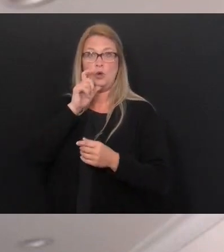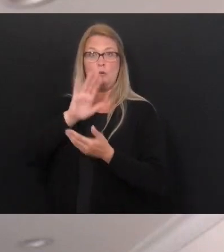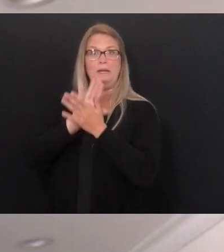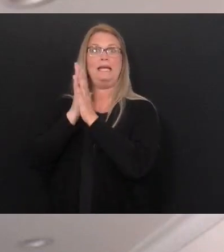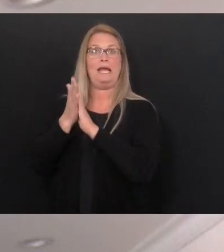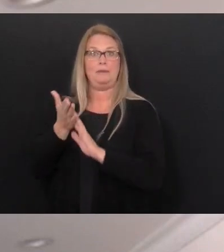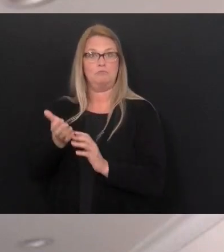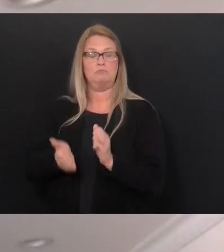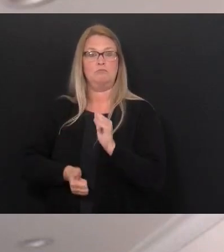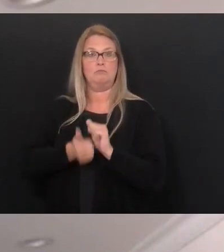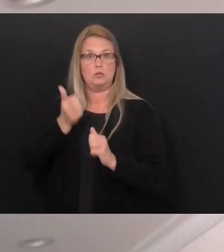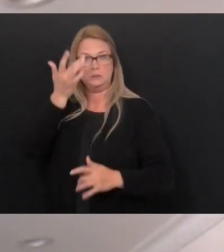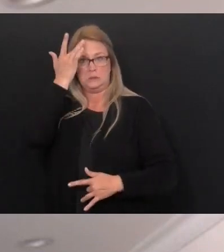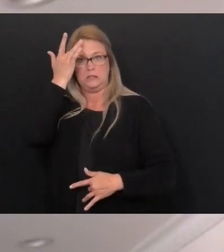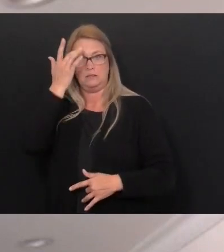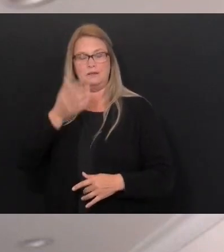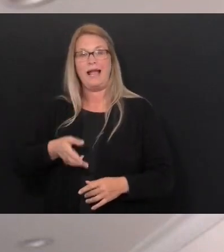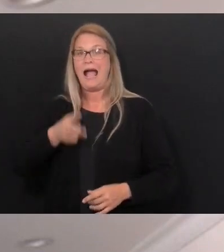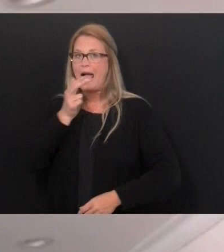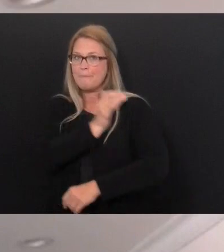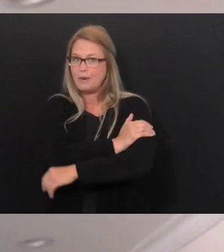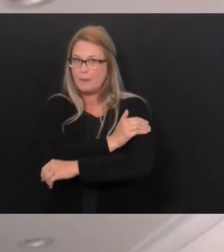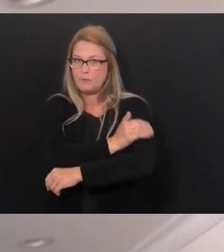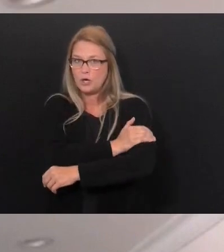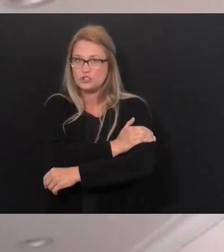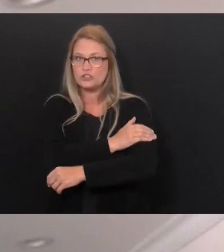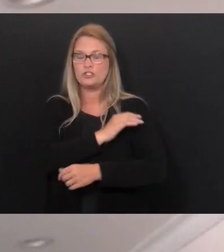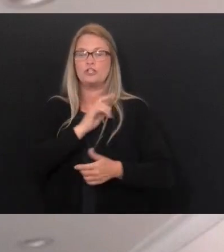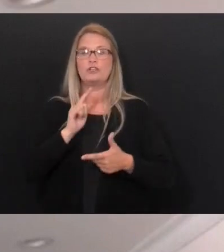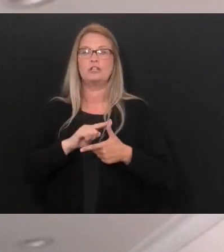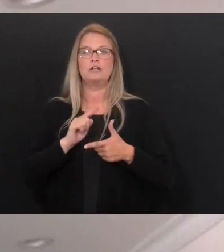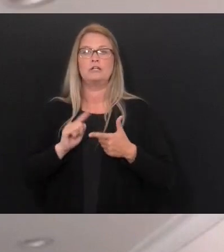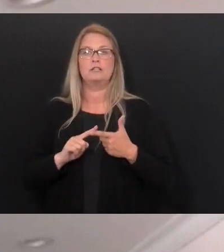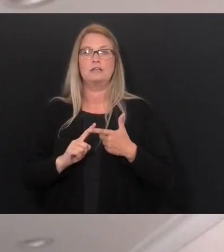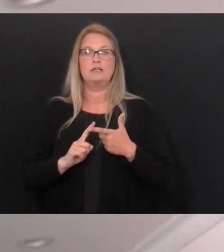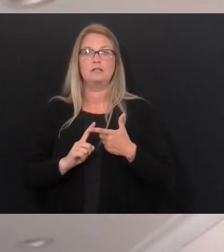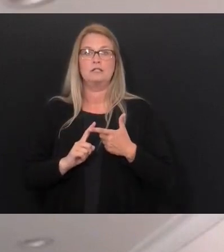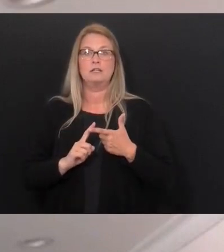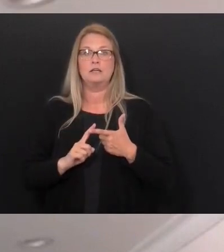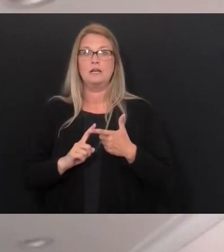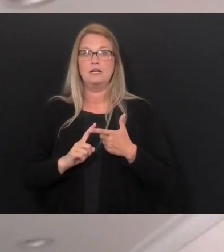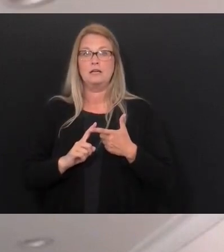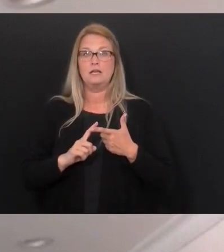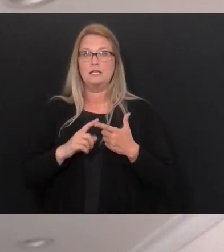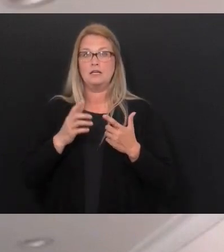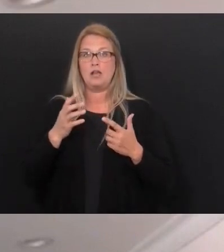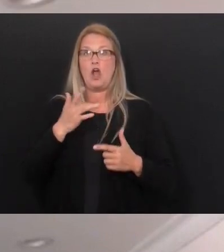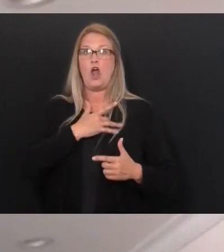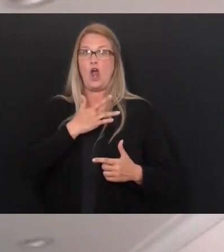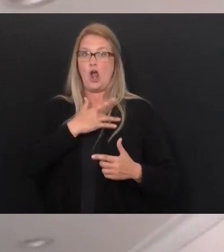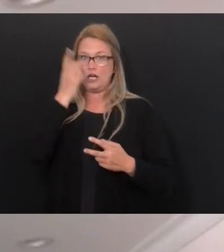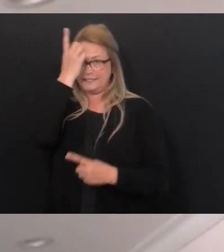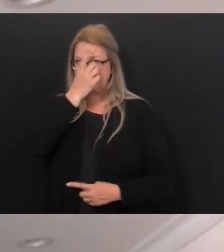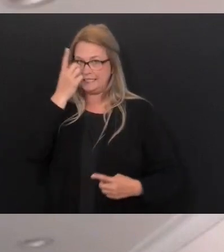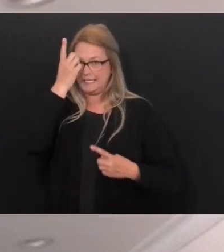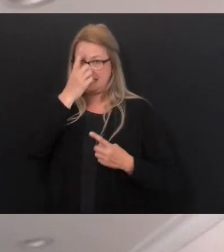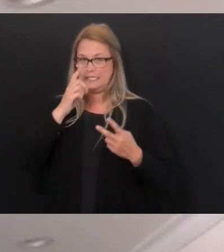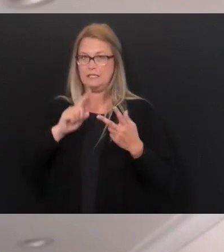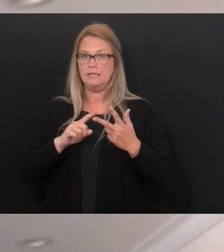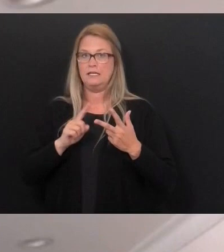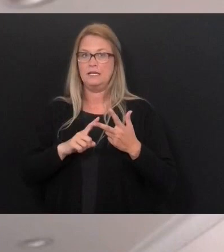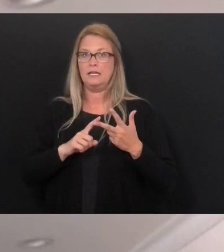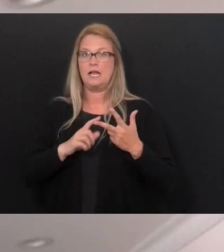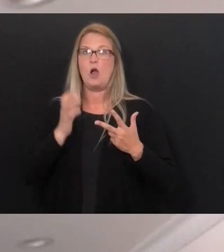real risk factors were high blood pressure, pre-existing, not controlled, pre-existing heart disease,